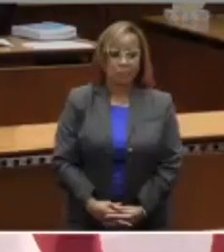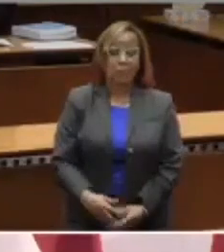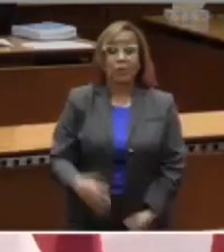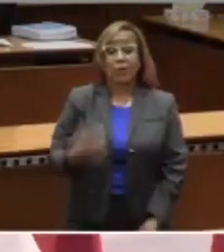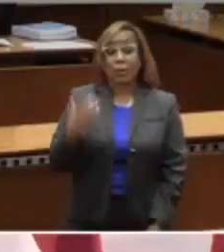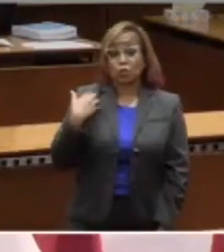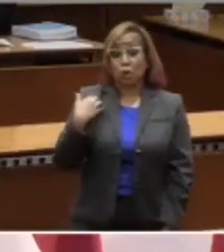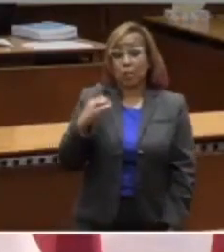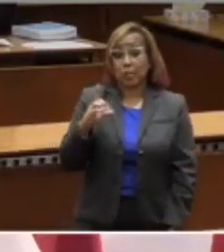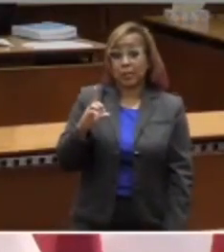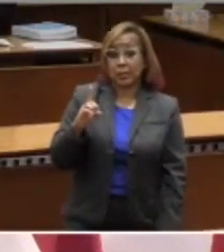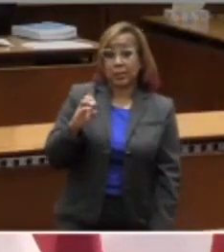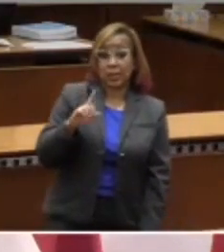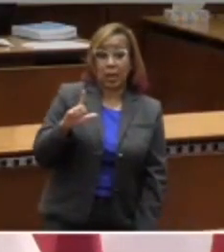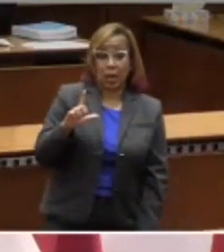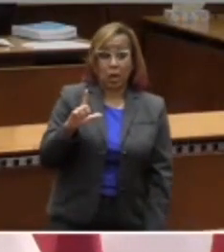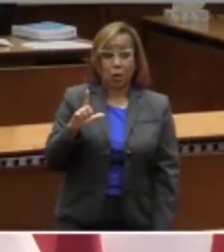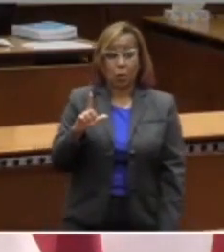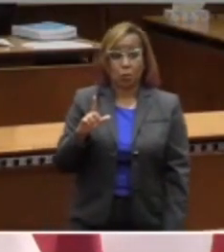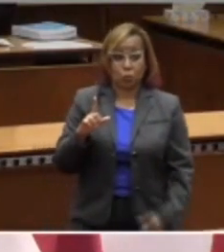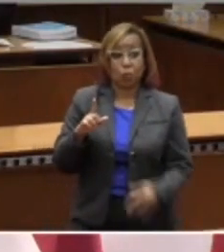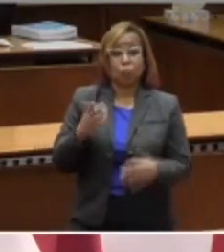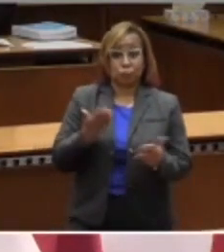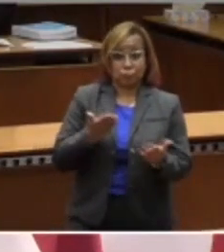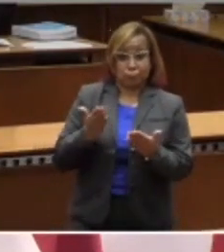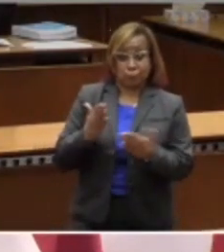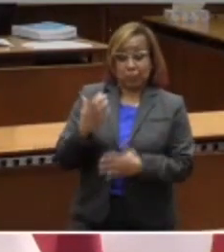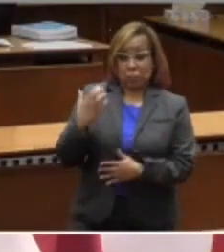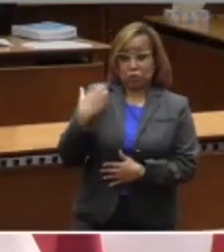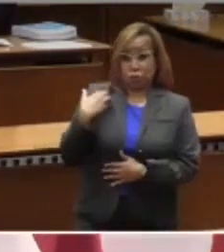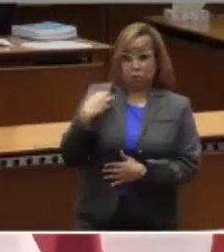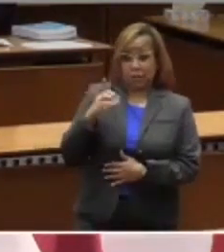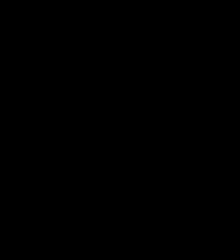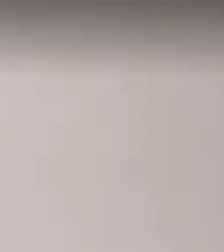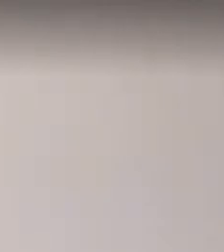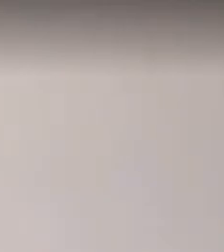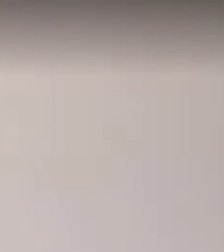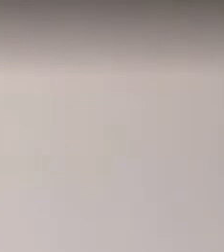Chairman Dow. The chair recognizes Chairman Dow.